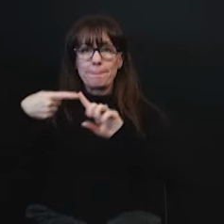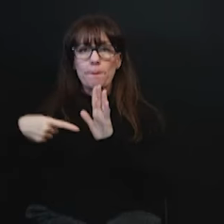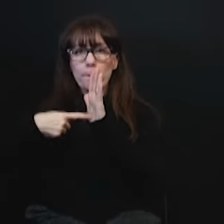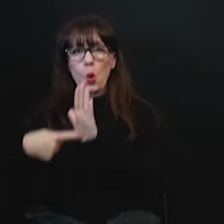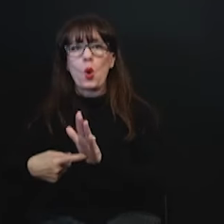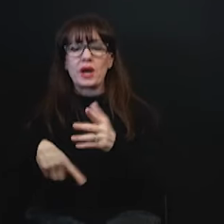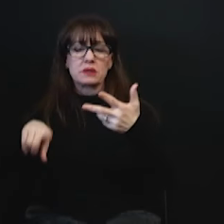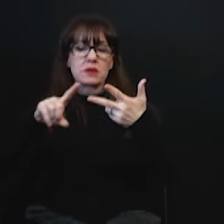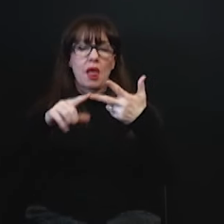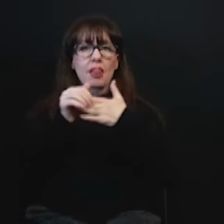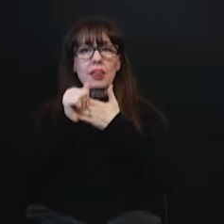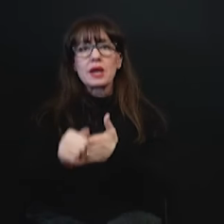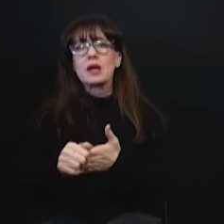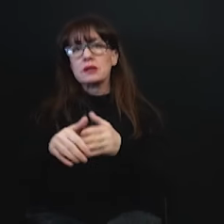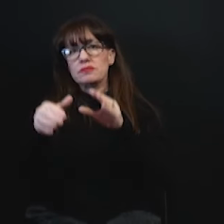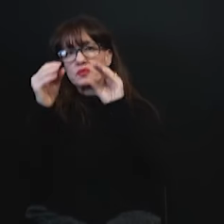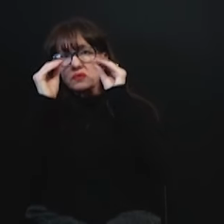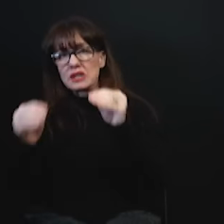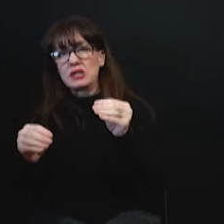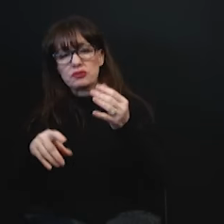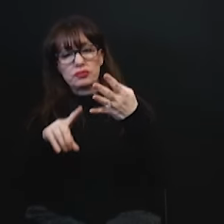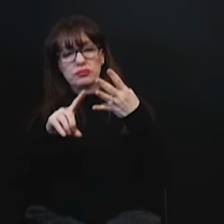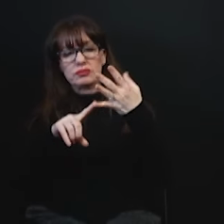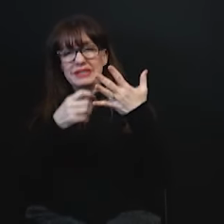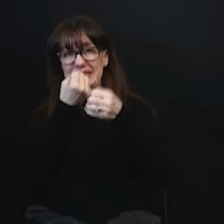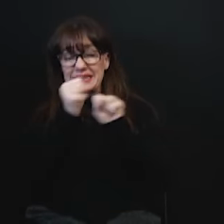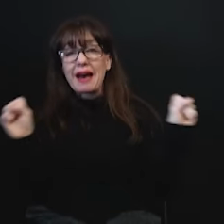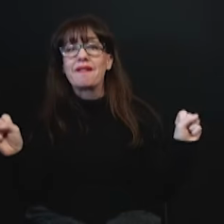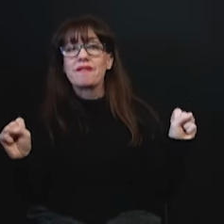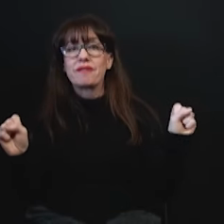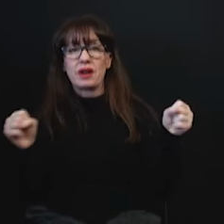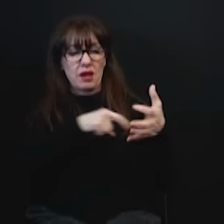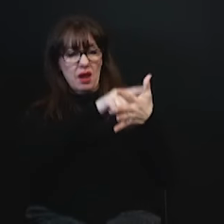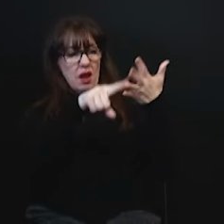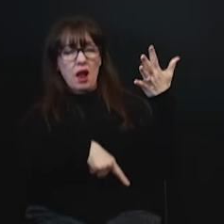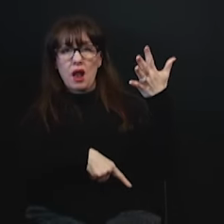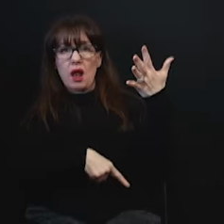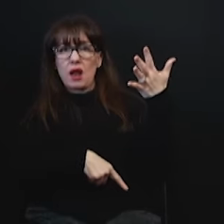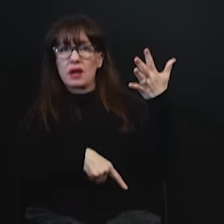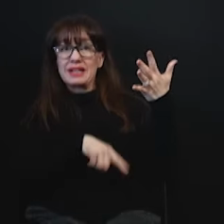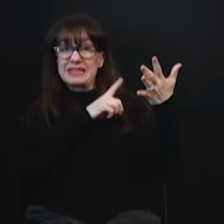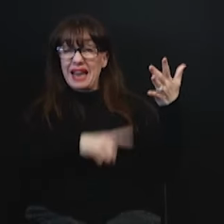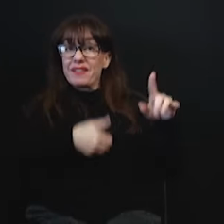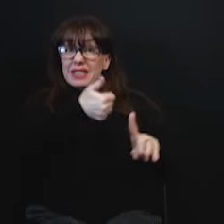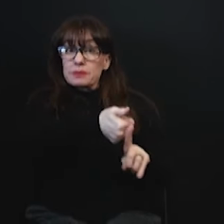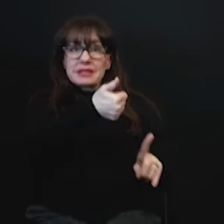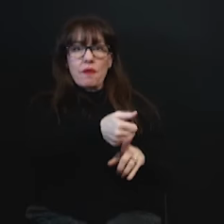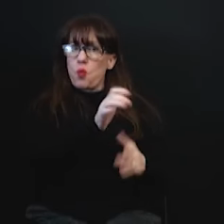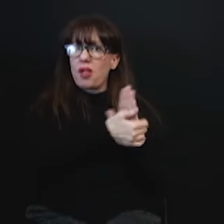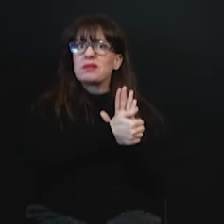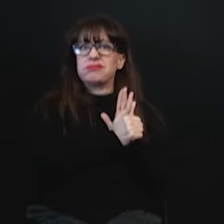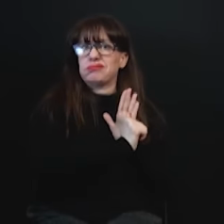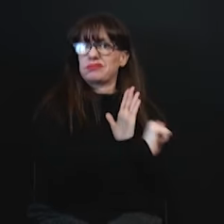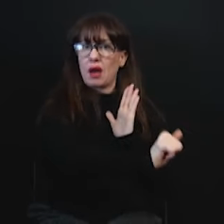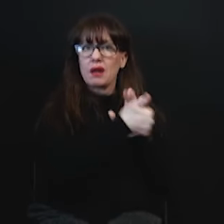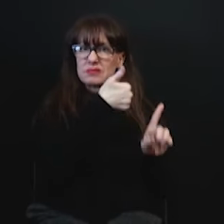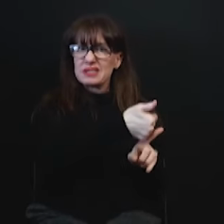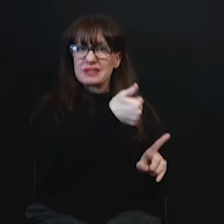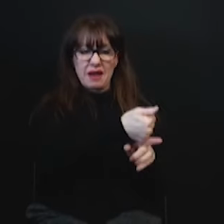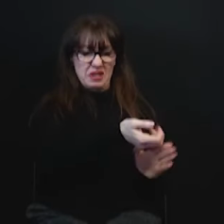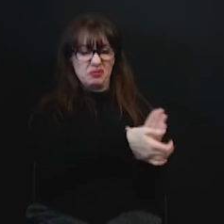lead, teach, save. And here's the thing. David was a man of remarkable skill. He had tremendous skill. He